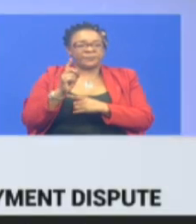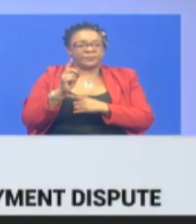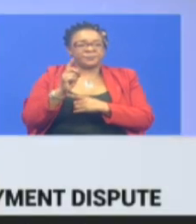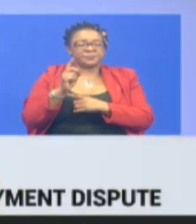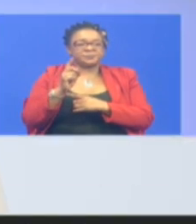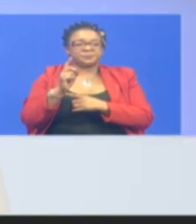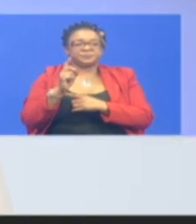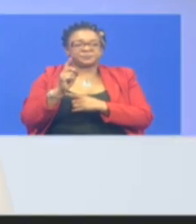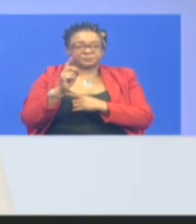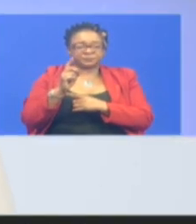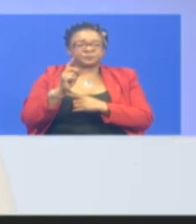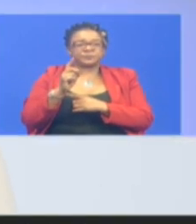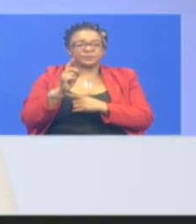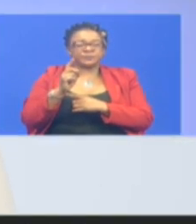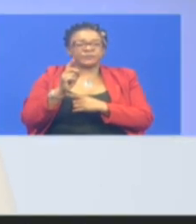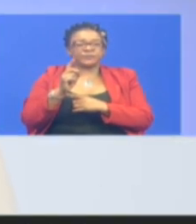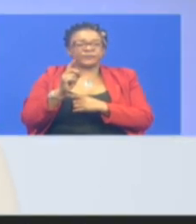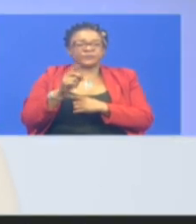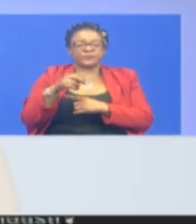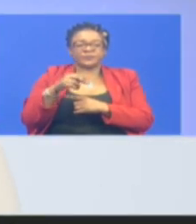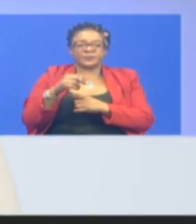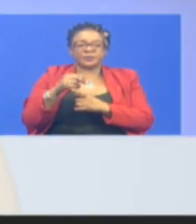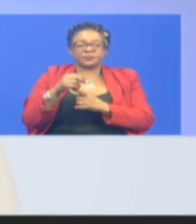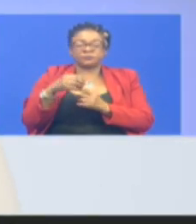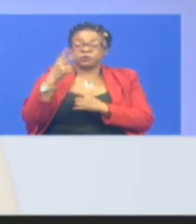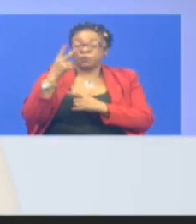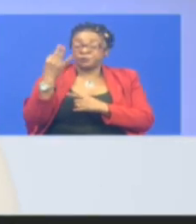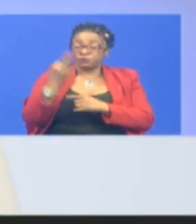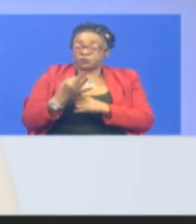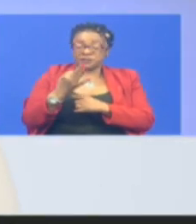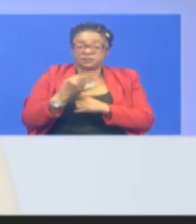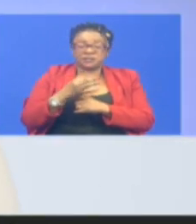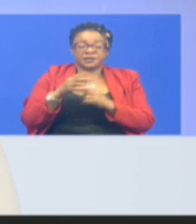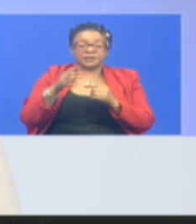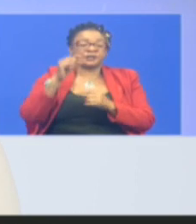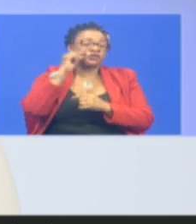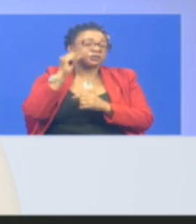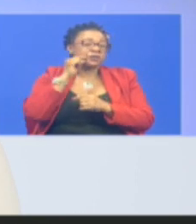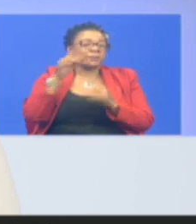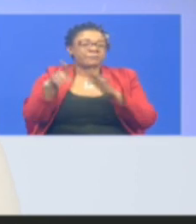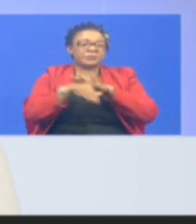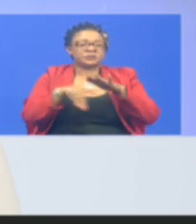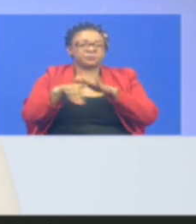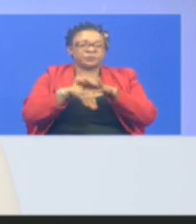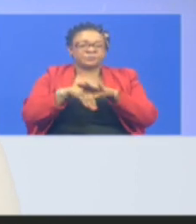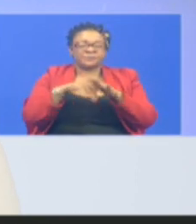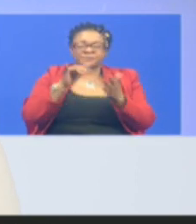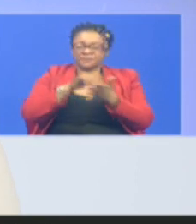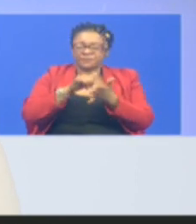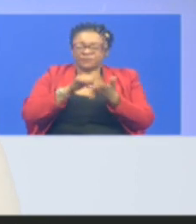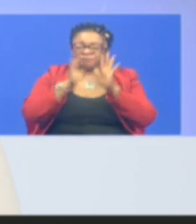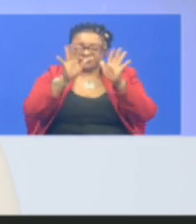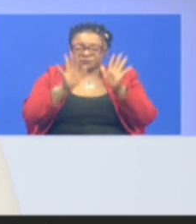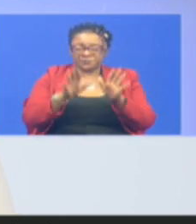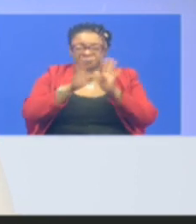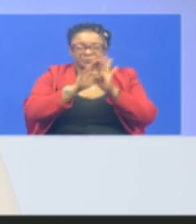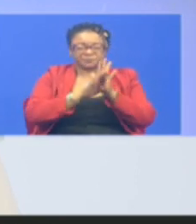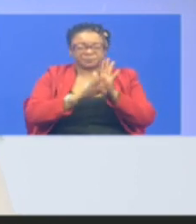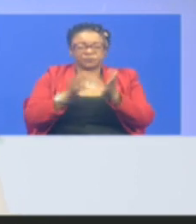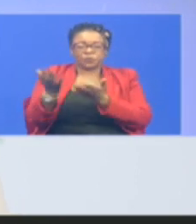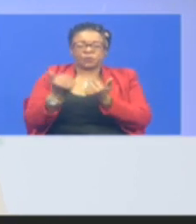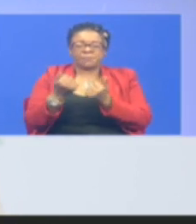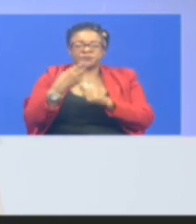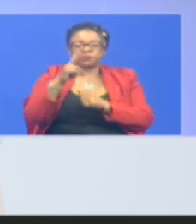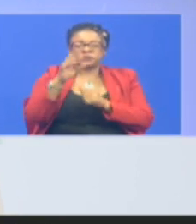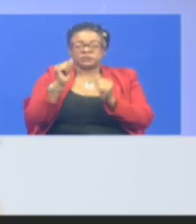All right, back to the two-thirds agenda principle, and that it stands out among key constitutional requirements of the 2010